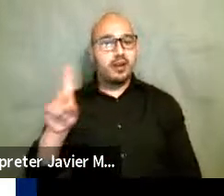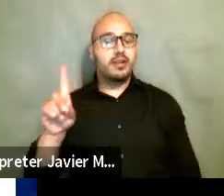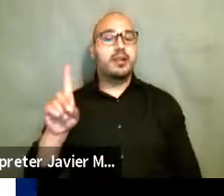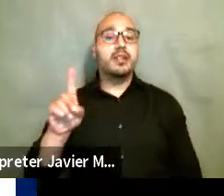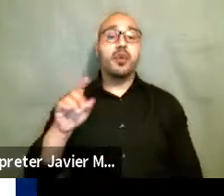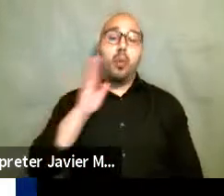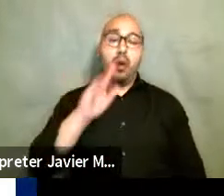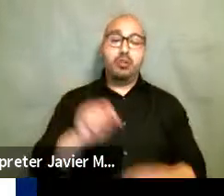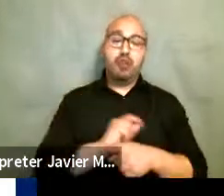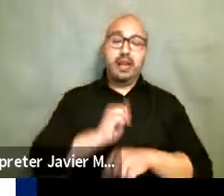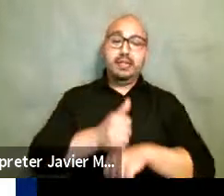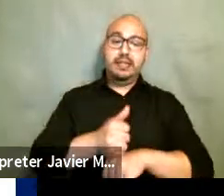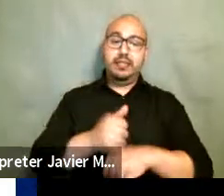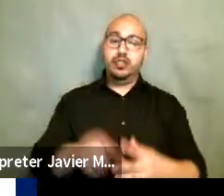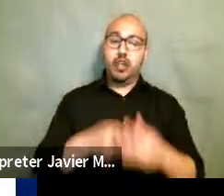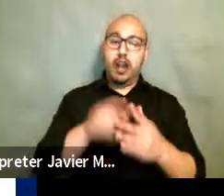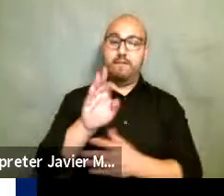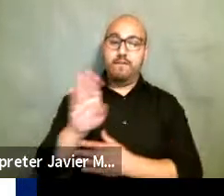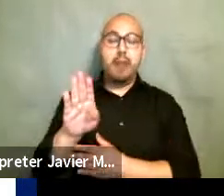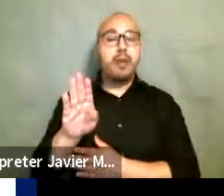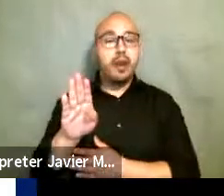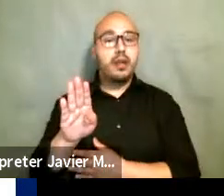if you're interested, you can go ahead and email